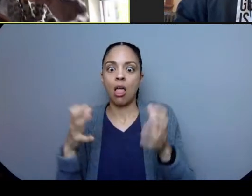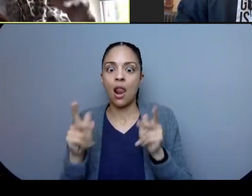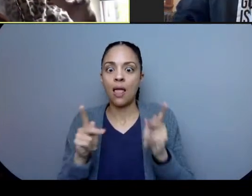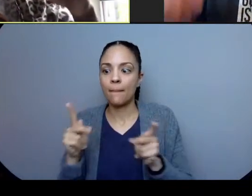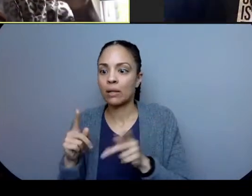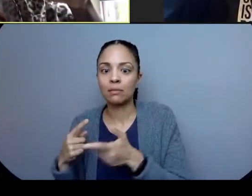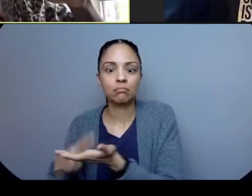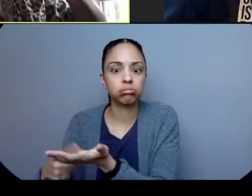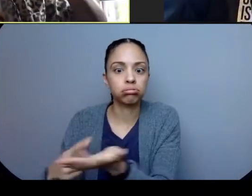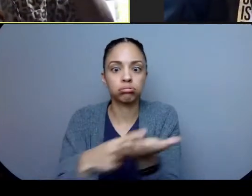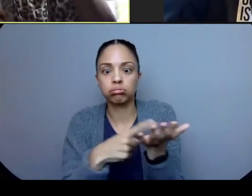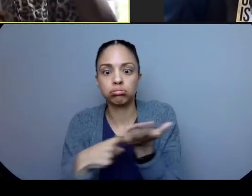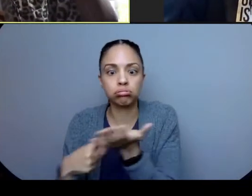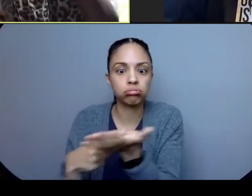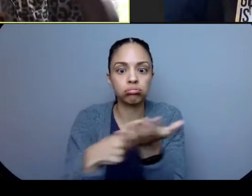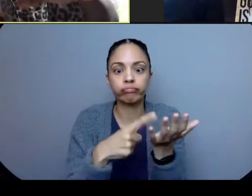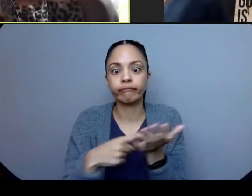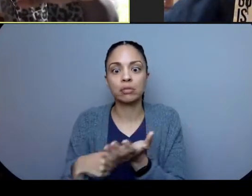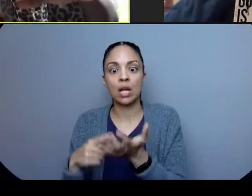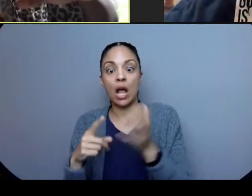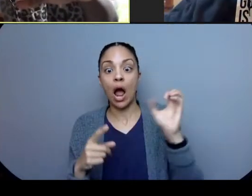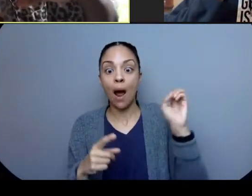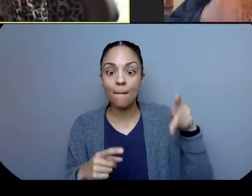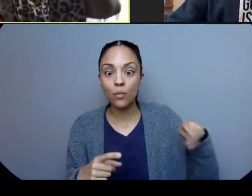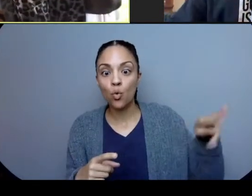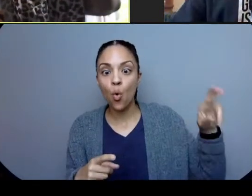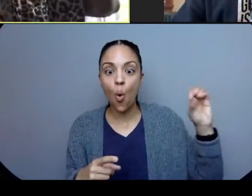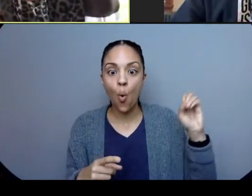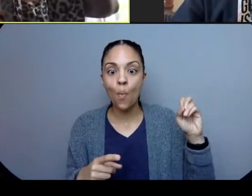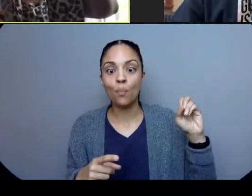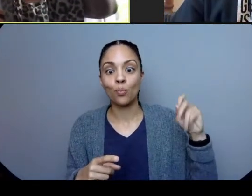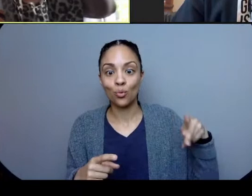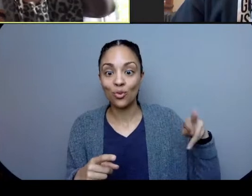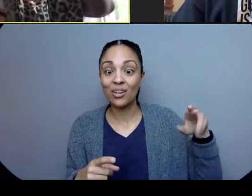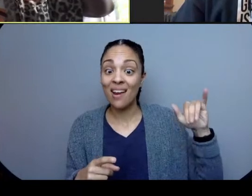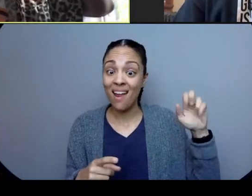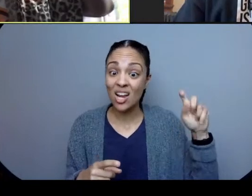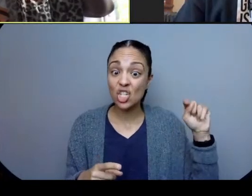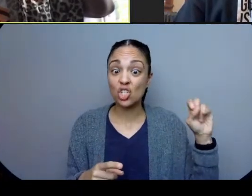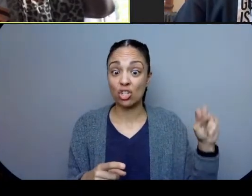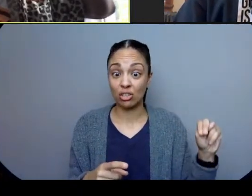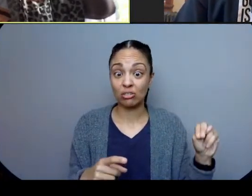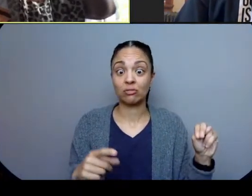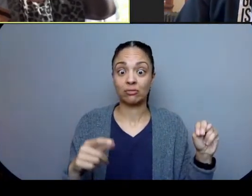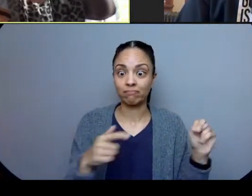It's so complicated because